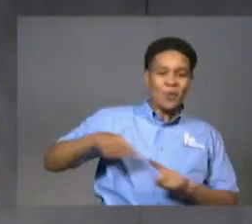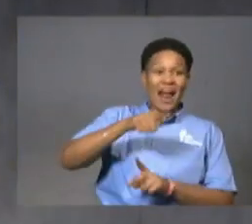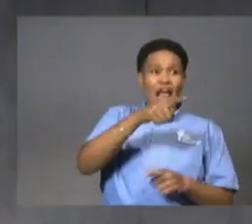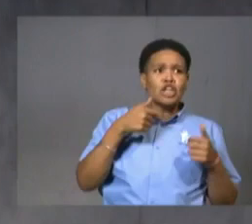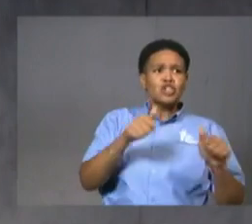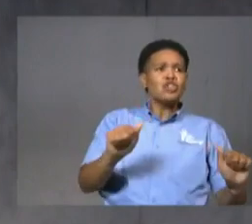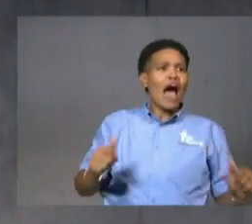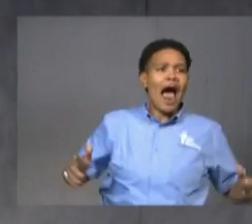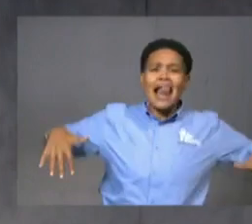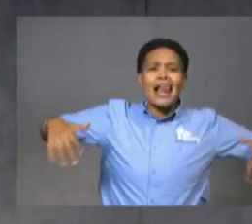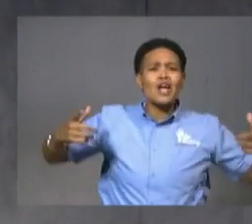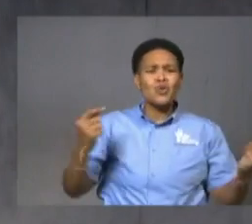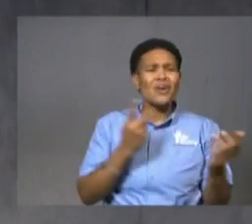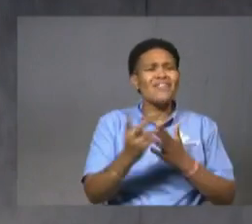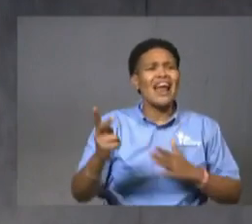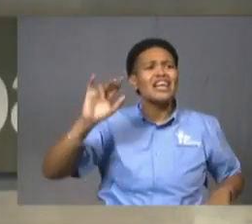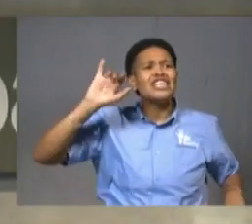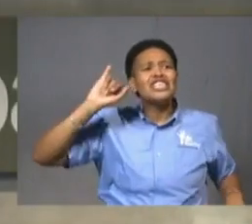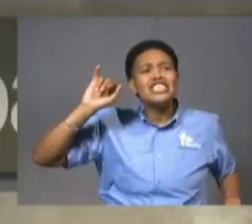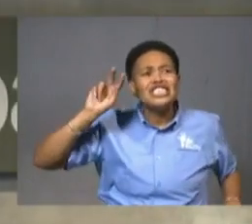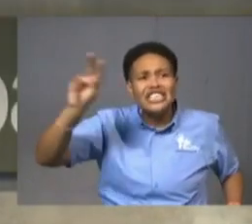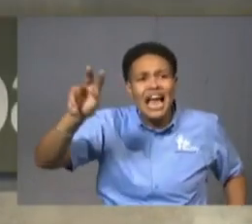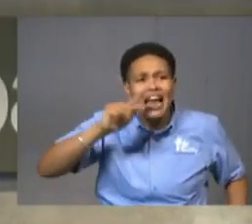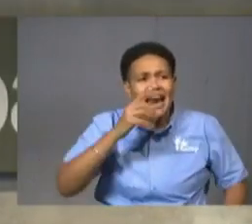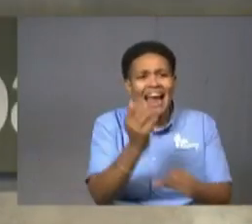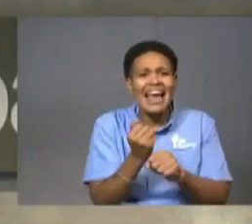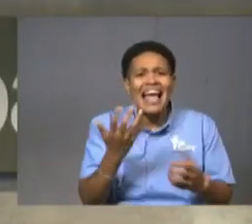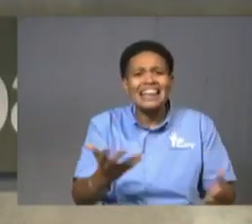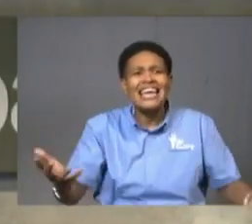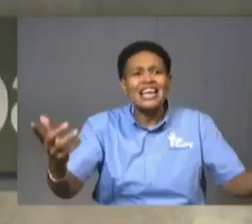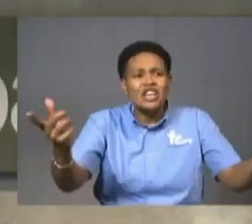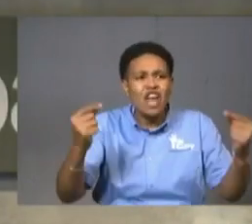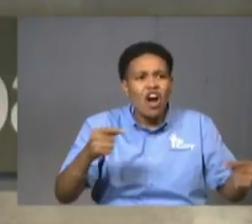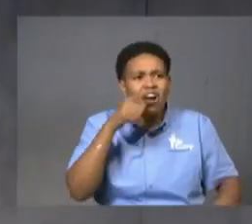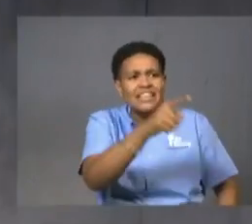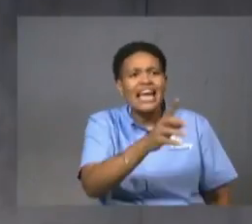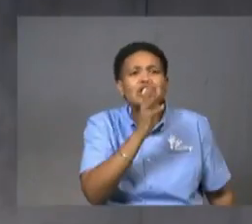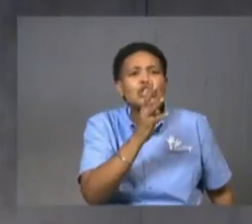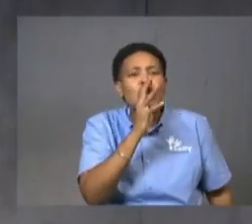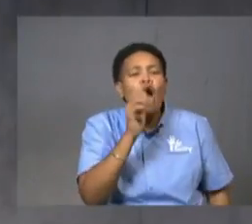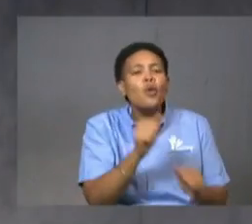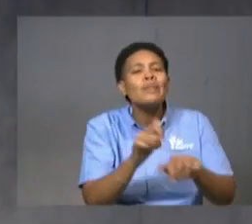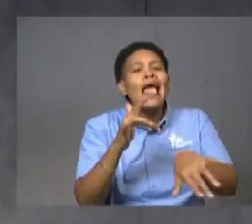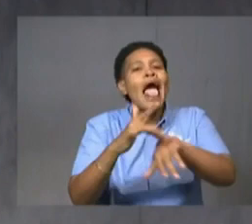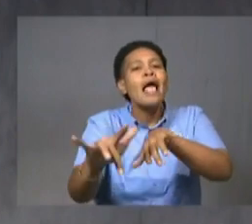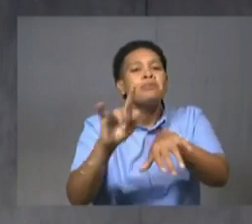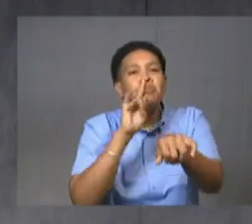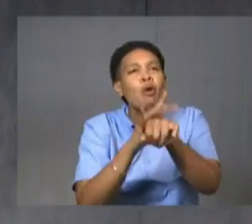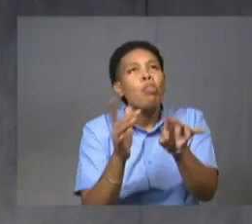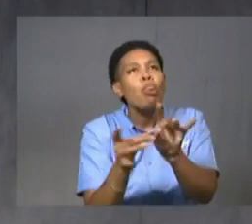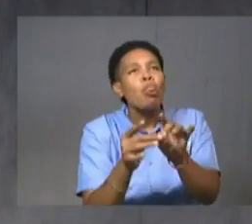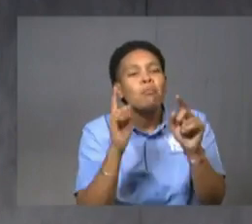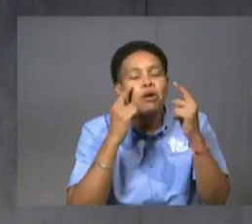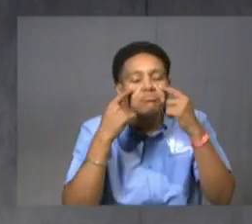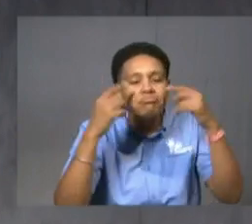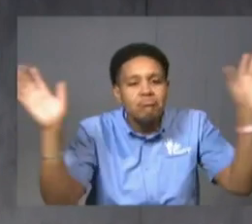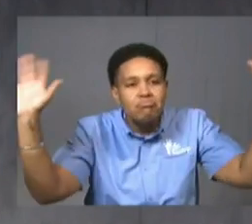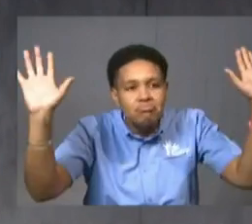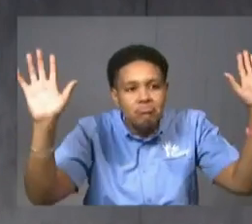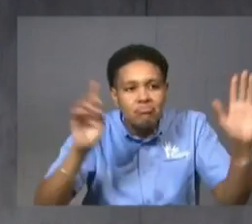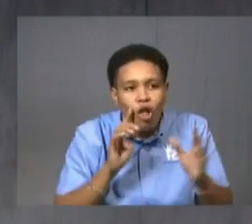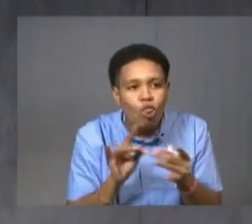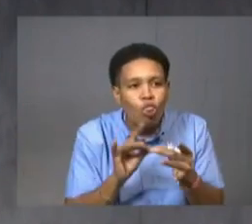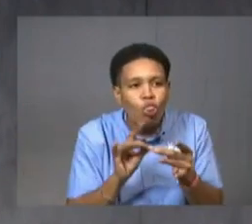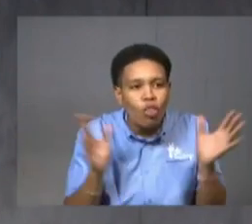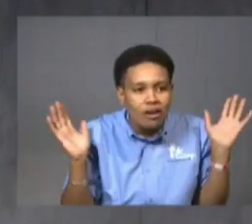tried and they failed. The Jamaica Labour Party gets things done. Very much, Dr. They Clark. talk with empty promises. And now we will go to the